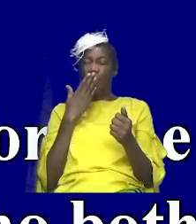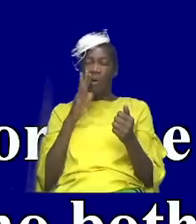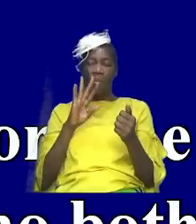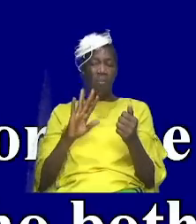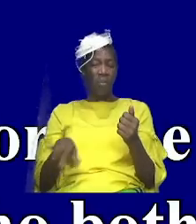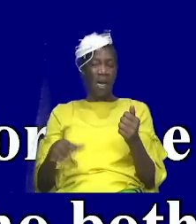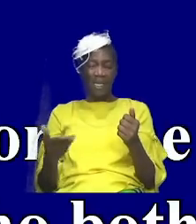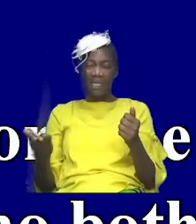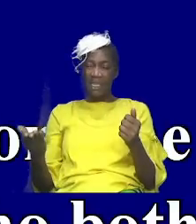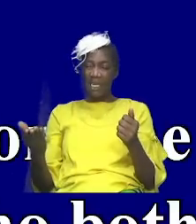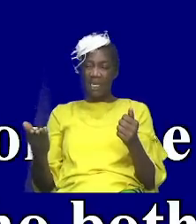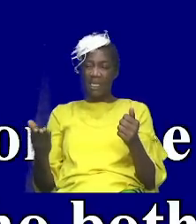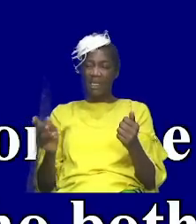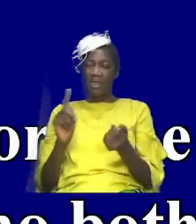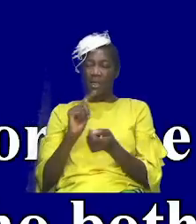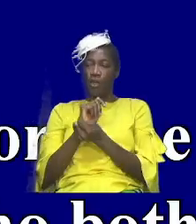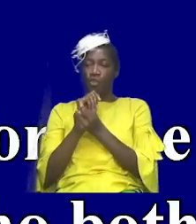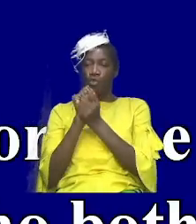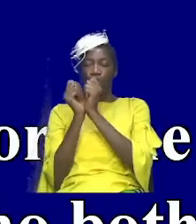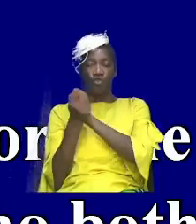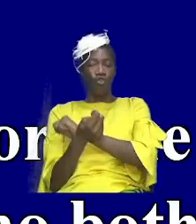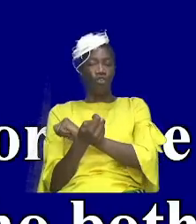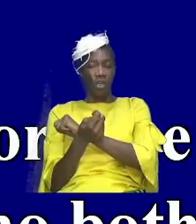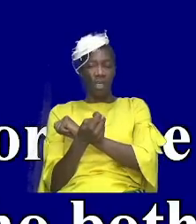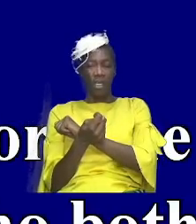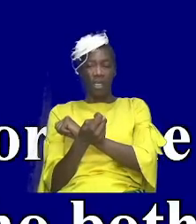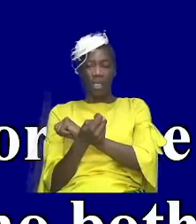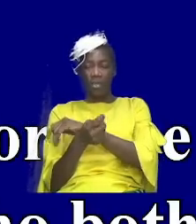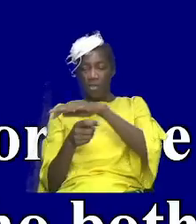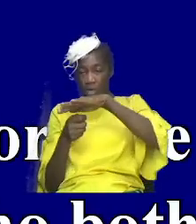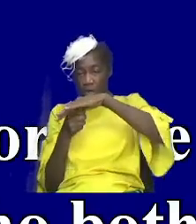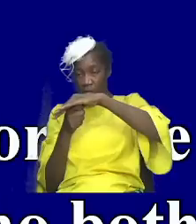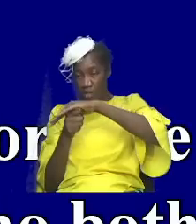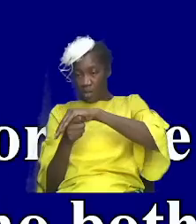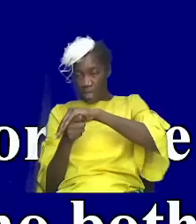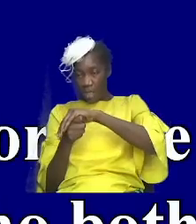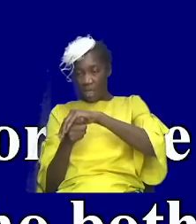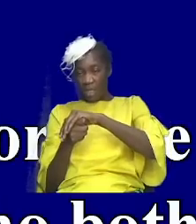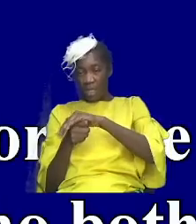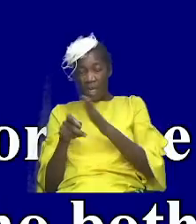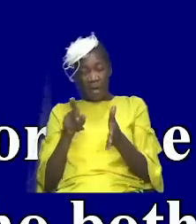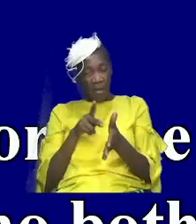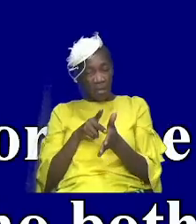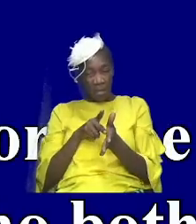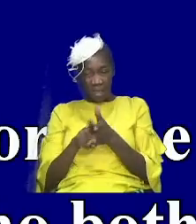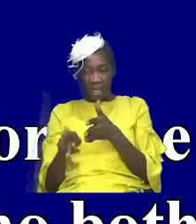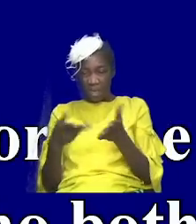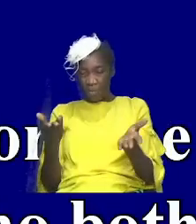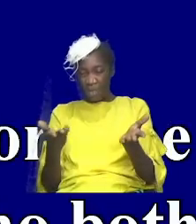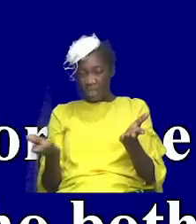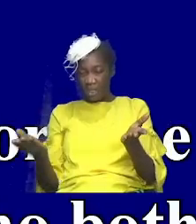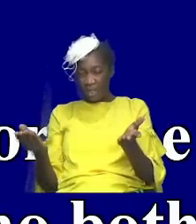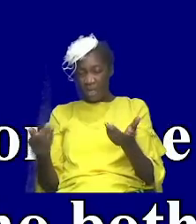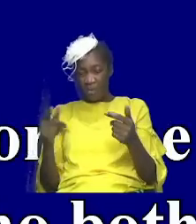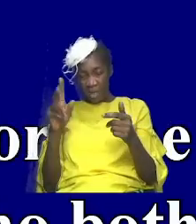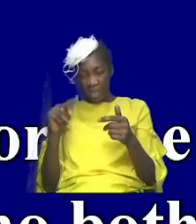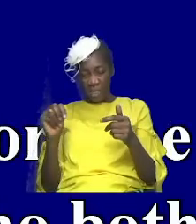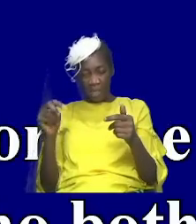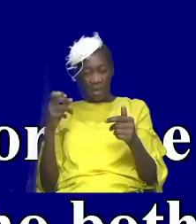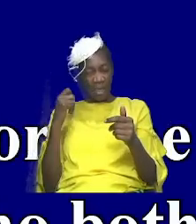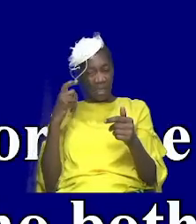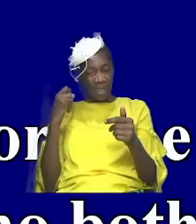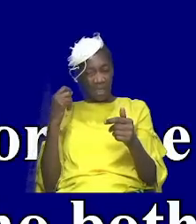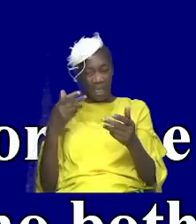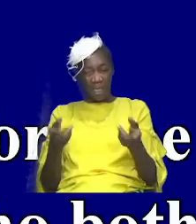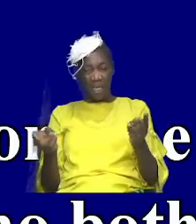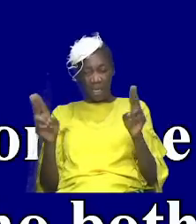sabotage or to try to turn over or to try to stifle what it is that is there. And we need to understand that these things